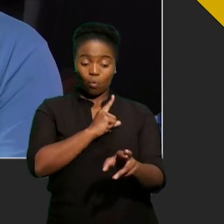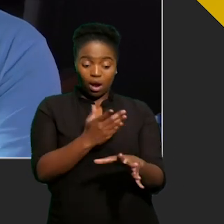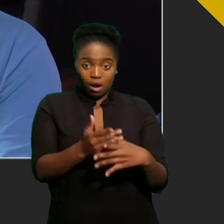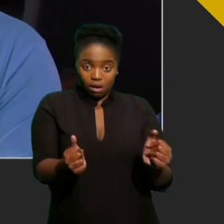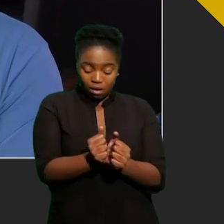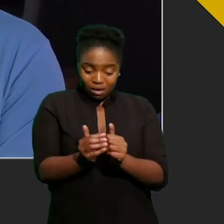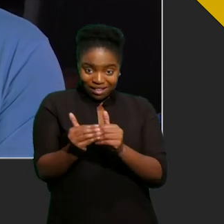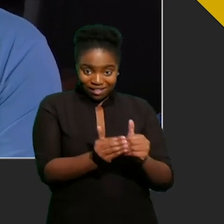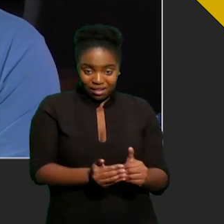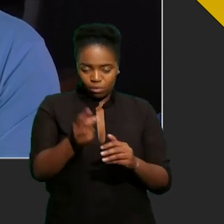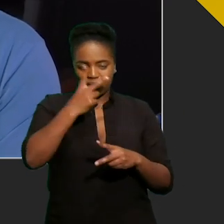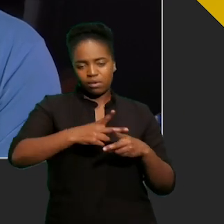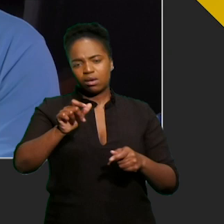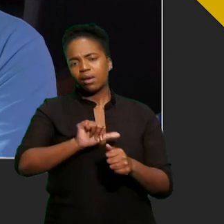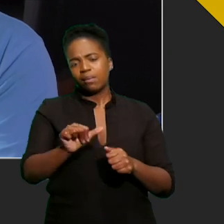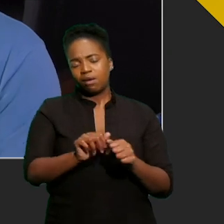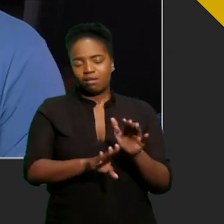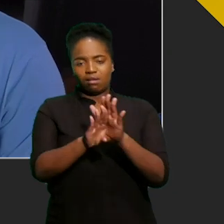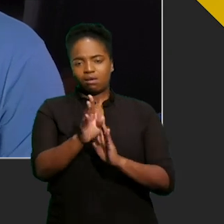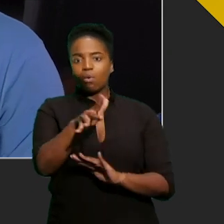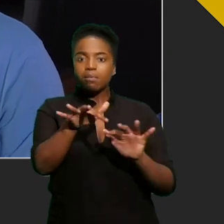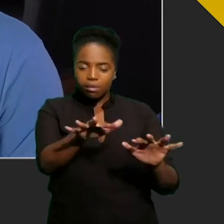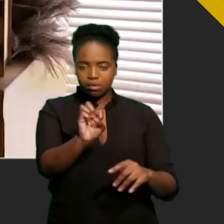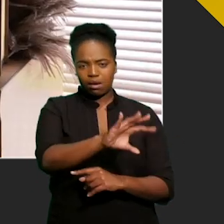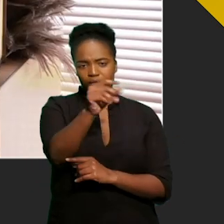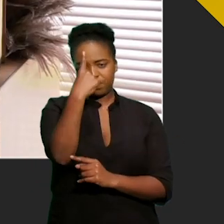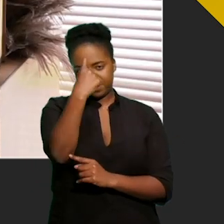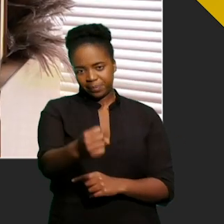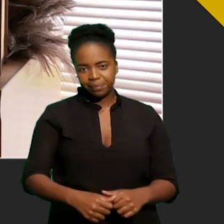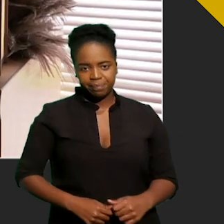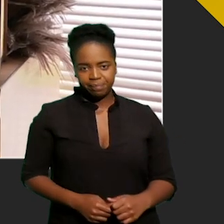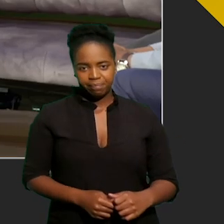take care of the profession, the better it will be, and then the public will have trust in us.